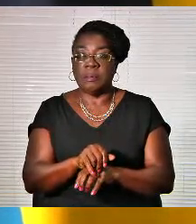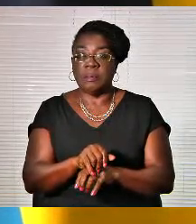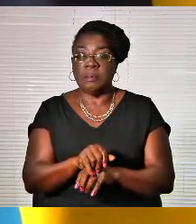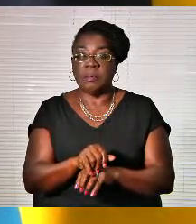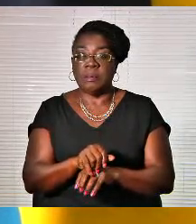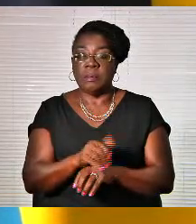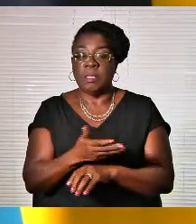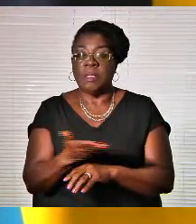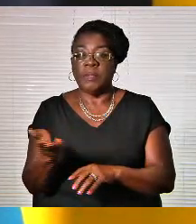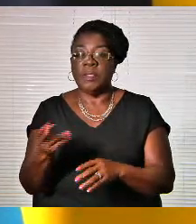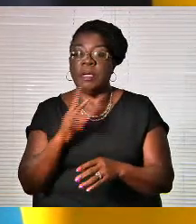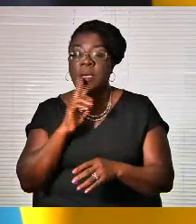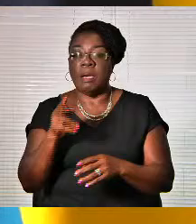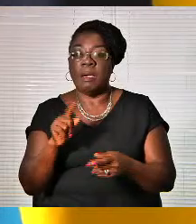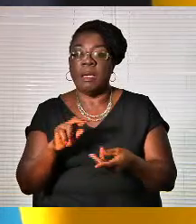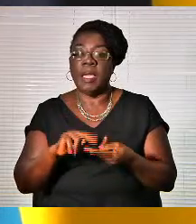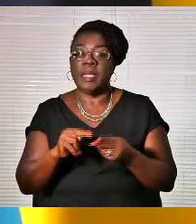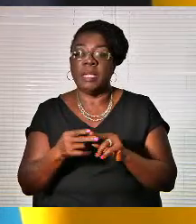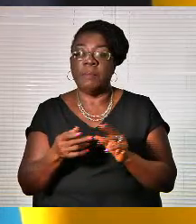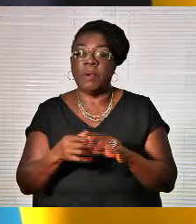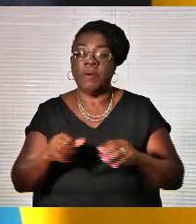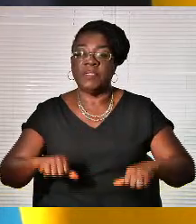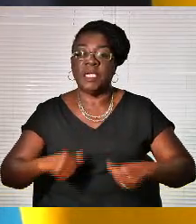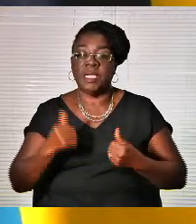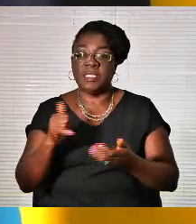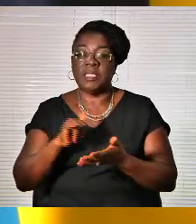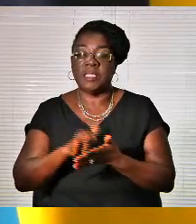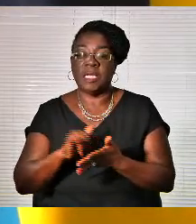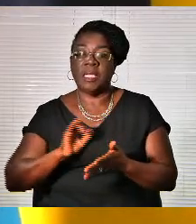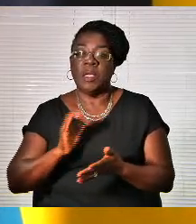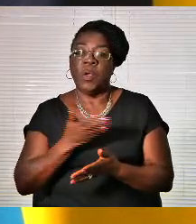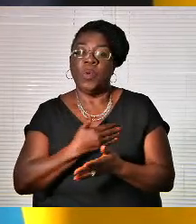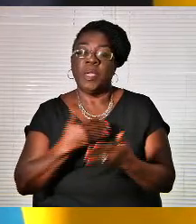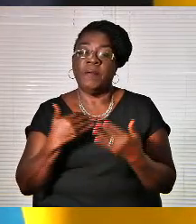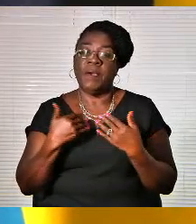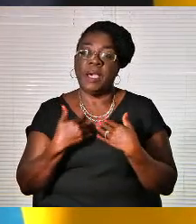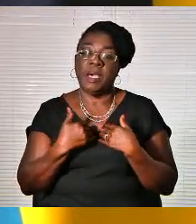There are a number of challenges we've had with the